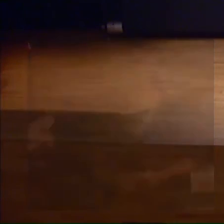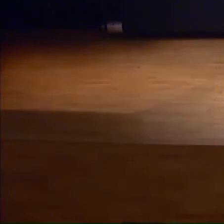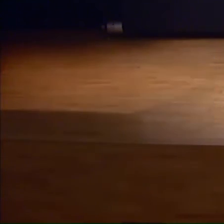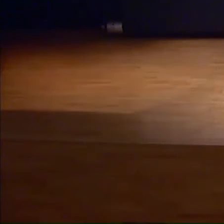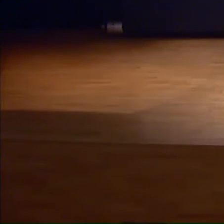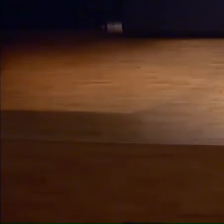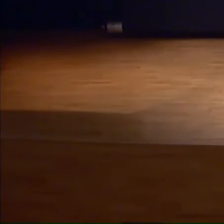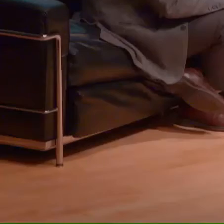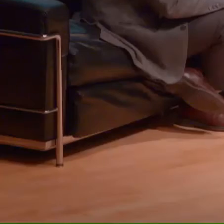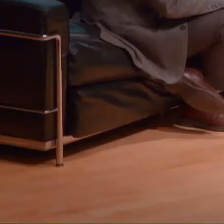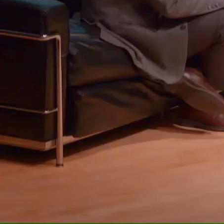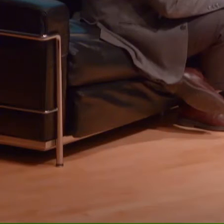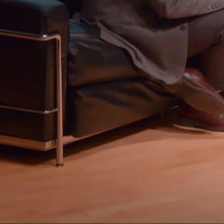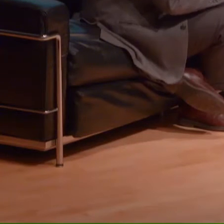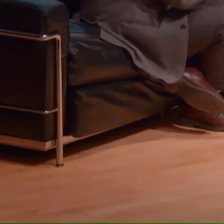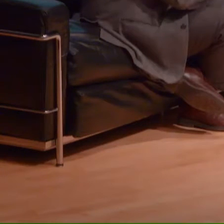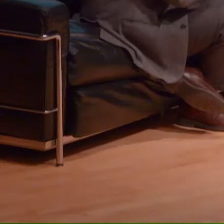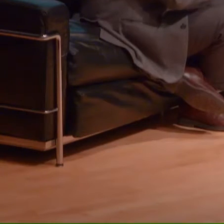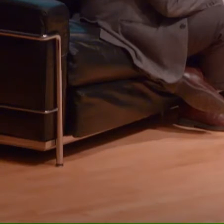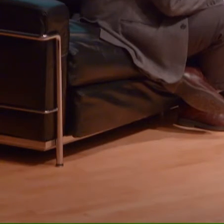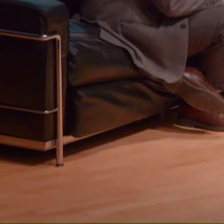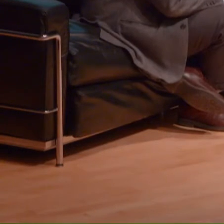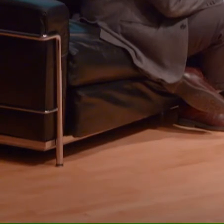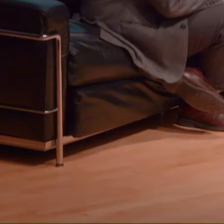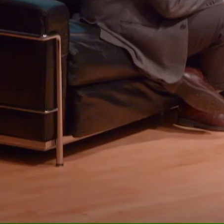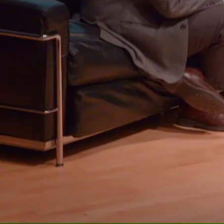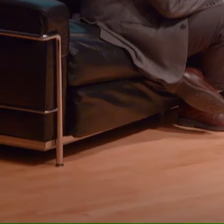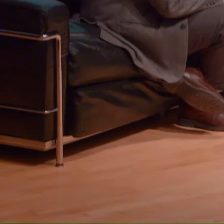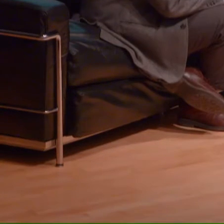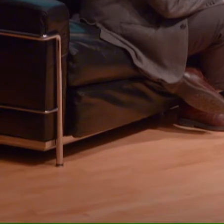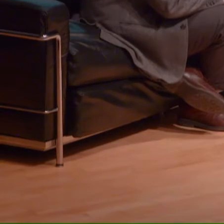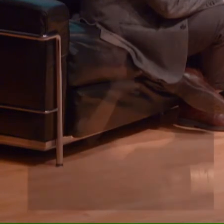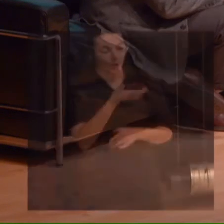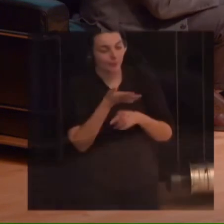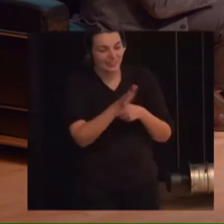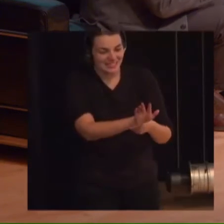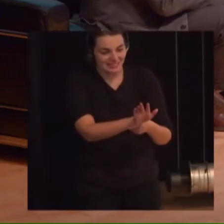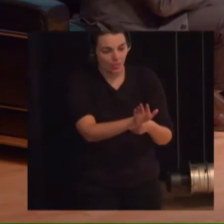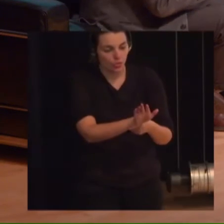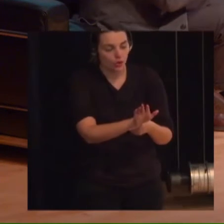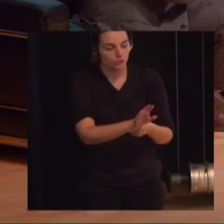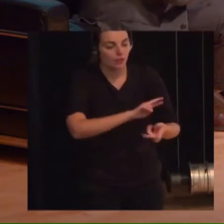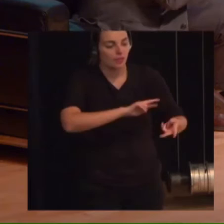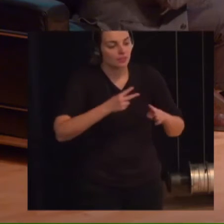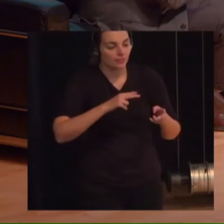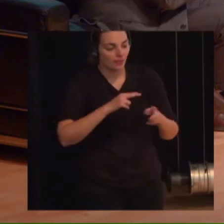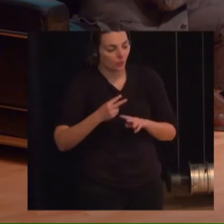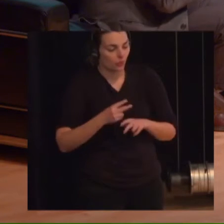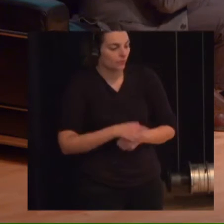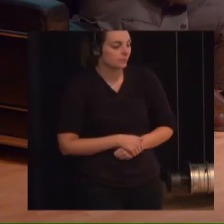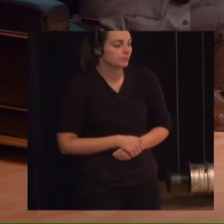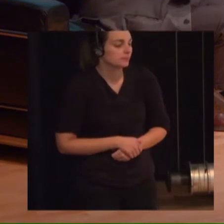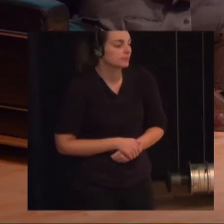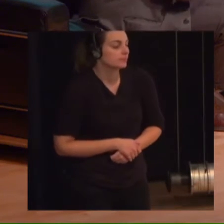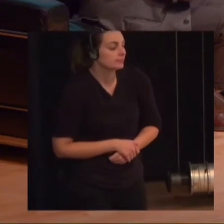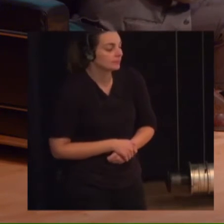no? Bueno. So the question, just to be very, very brief, is about the relevance of social networks in